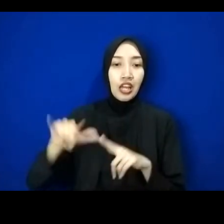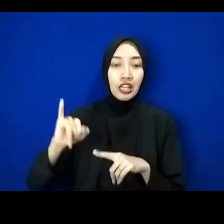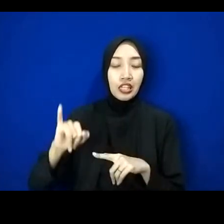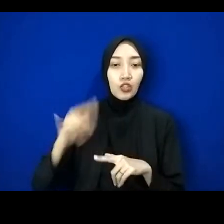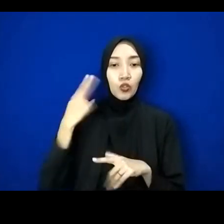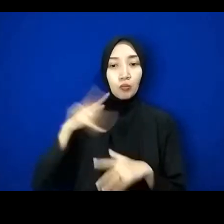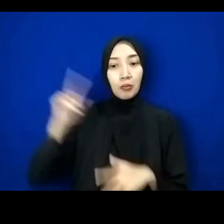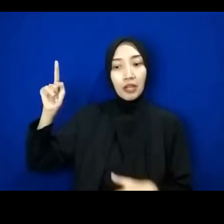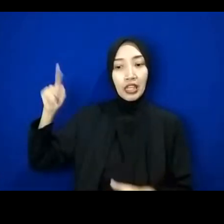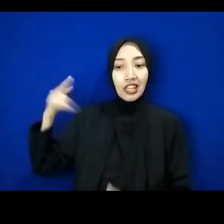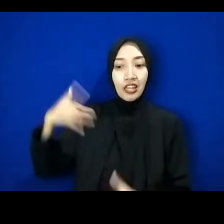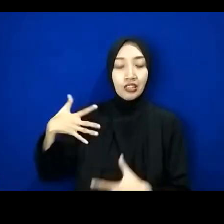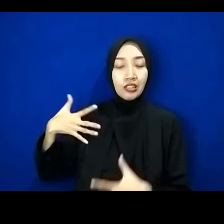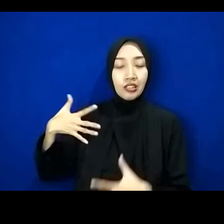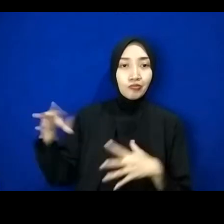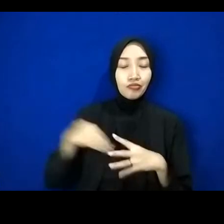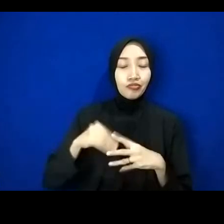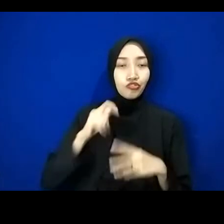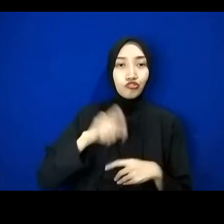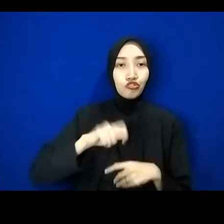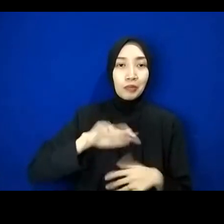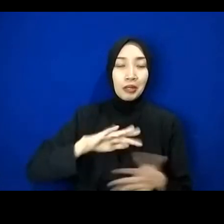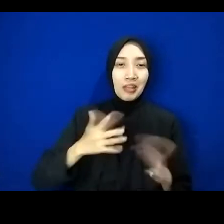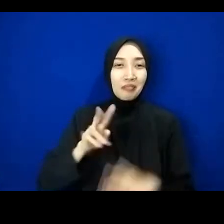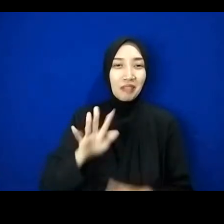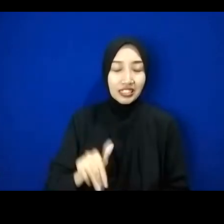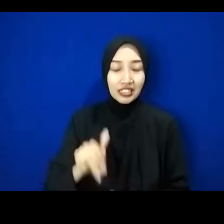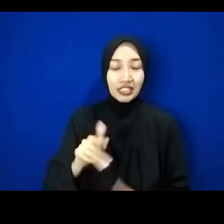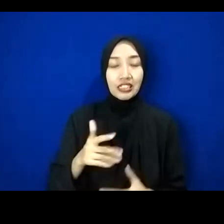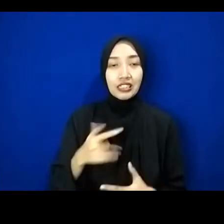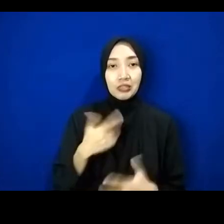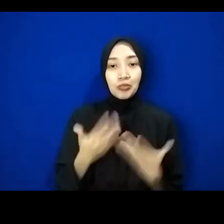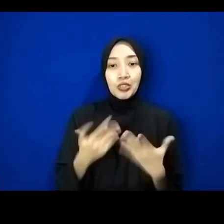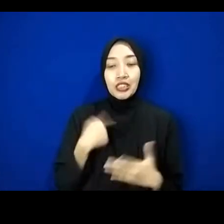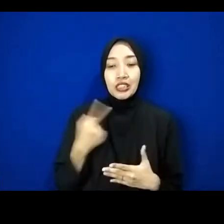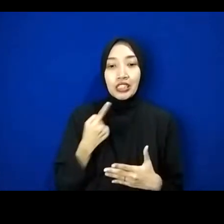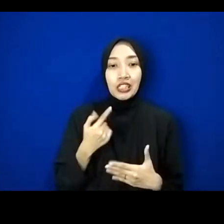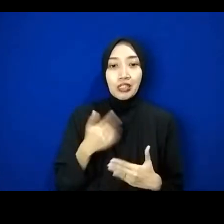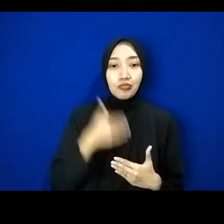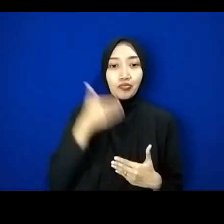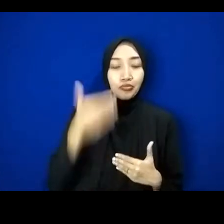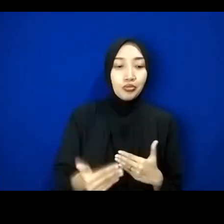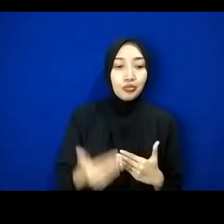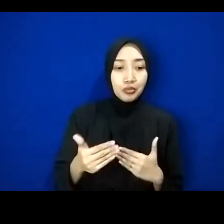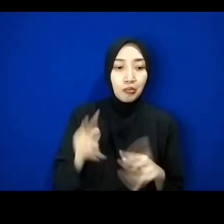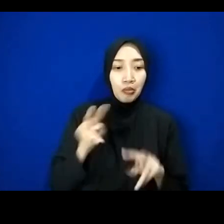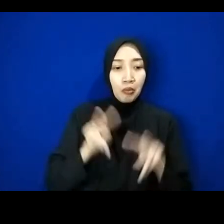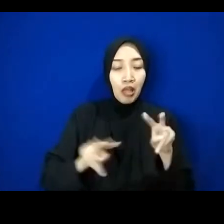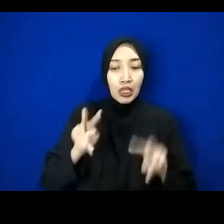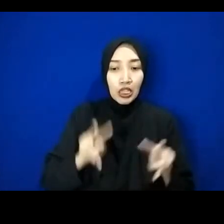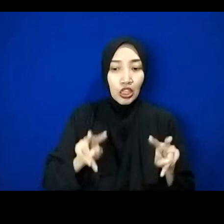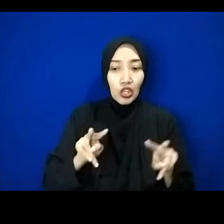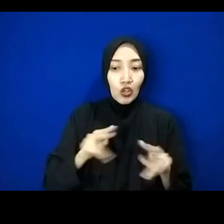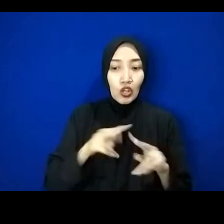penalty, maybe we can continue to monitor the revise of the procedure, the criminal procedure